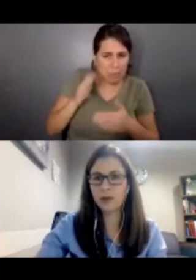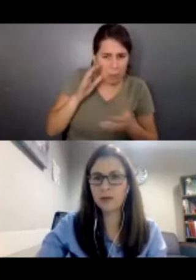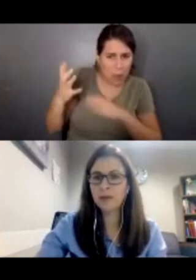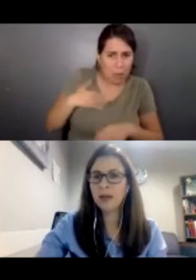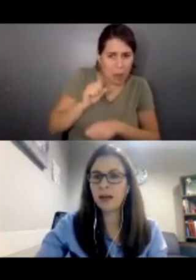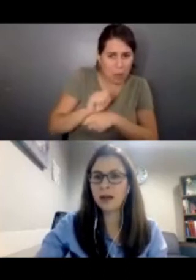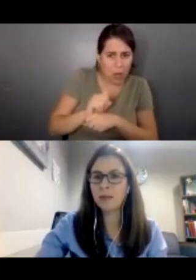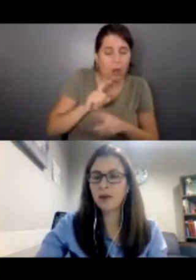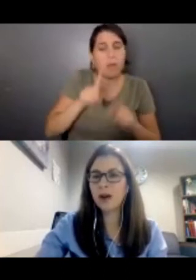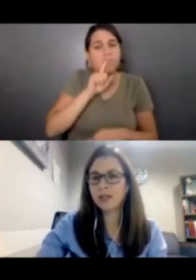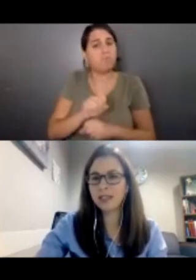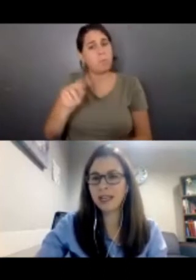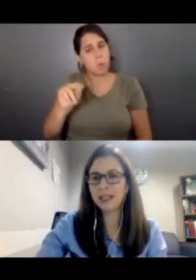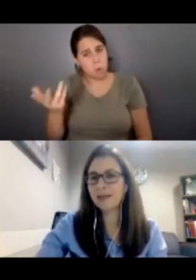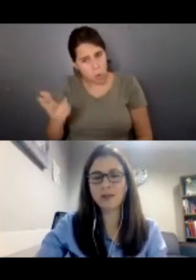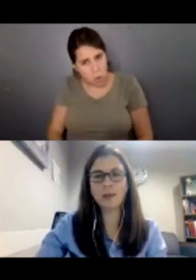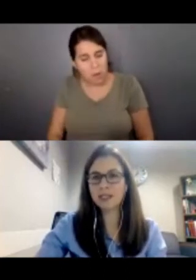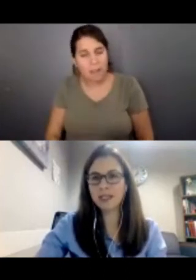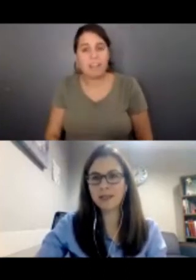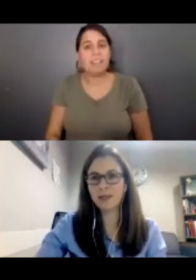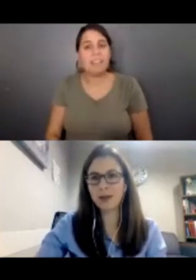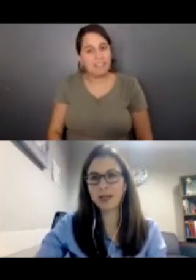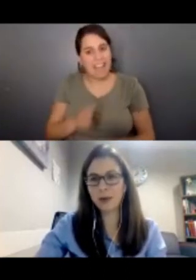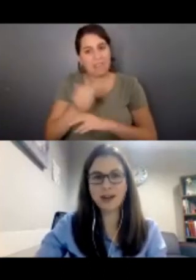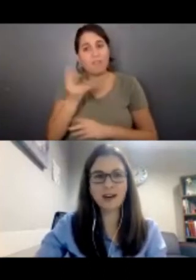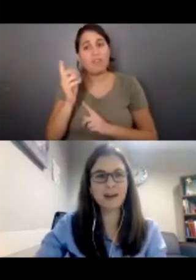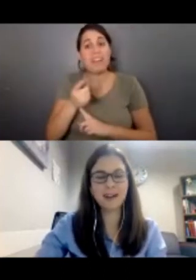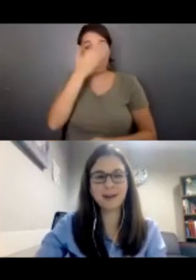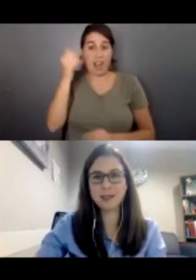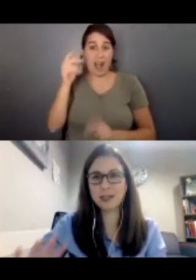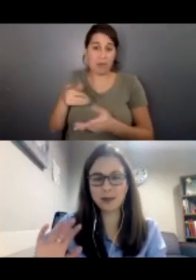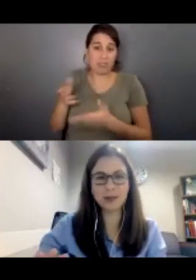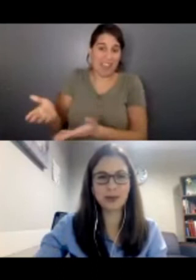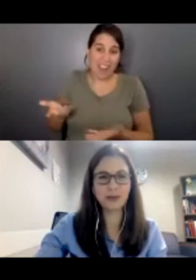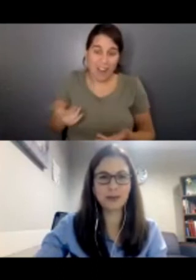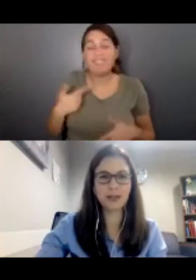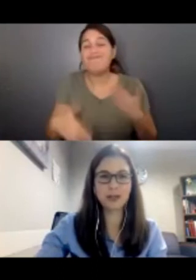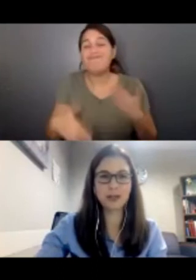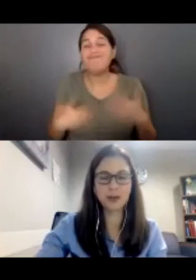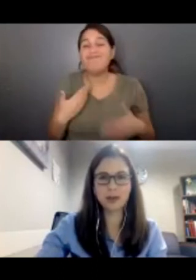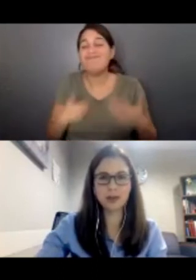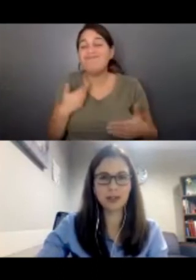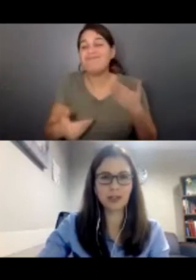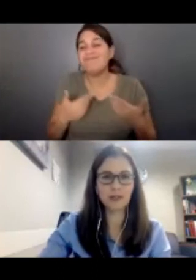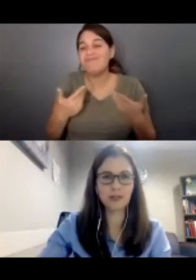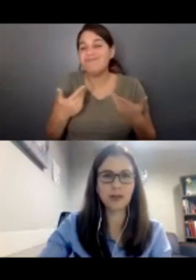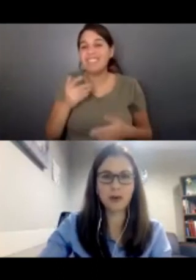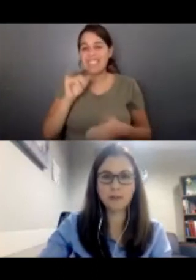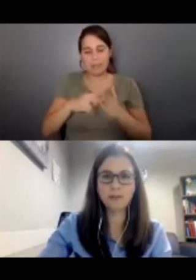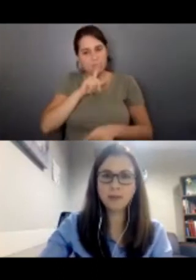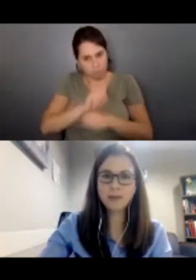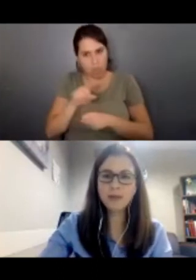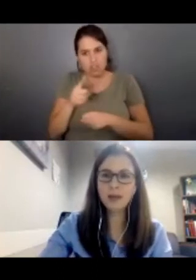workflow. Often they say that after a few minutes they forget that we're there, which is good. We're really true observers and just a fly on the